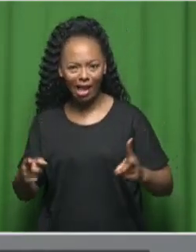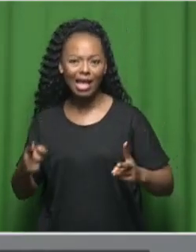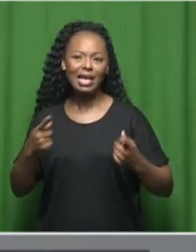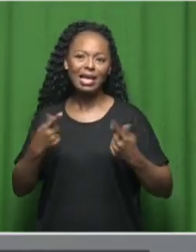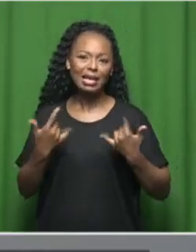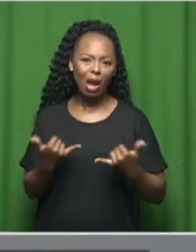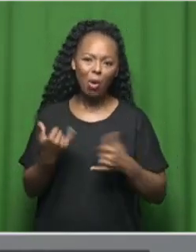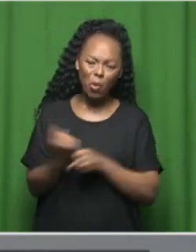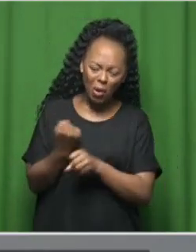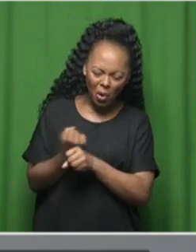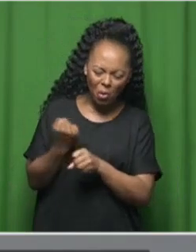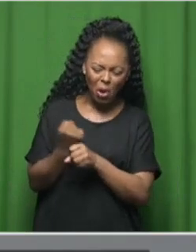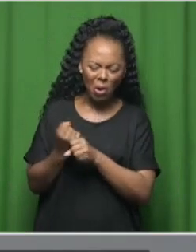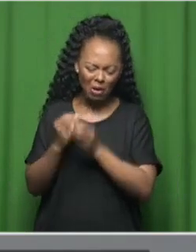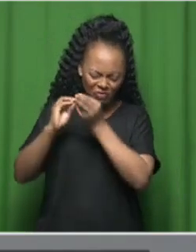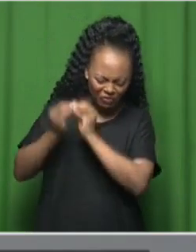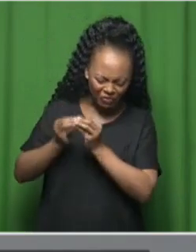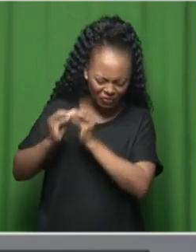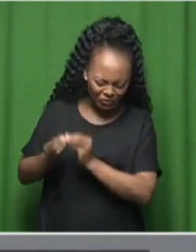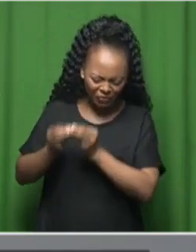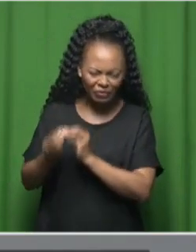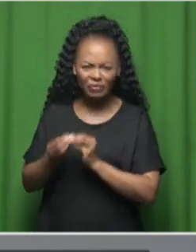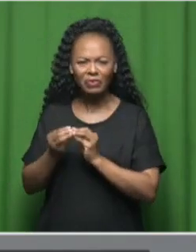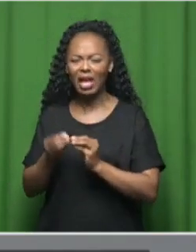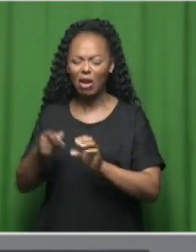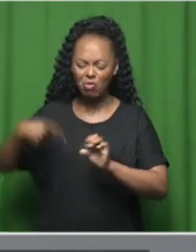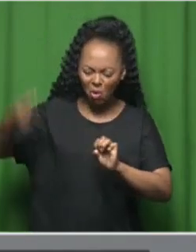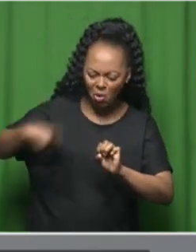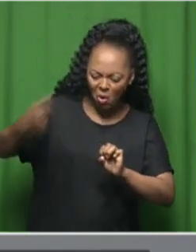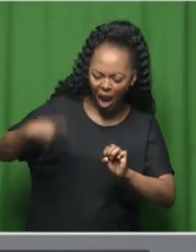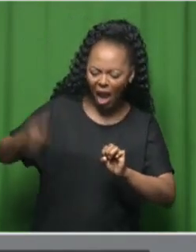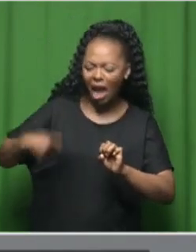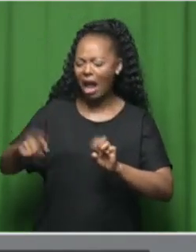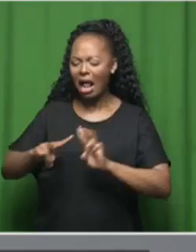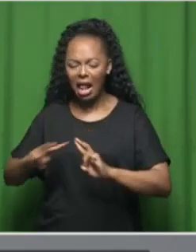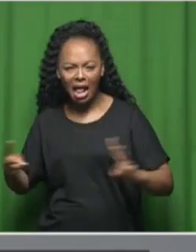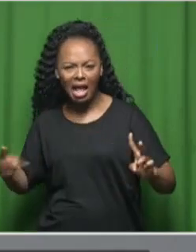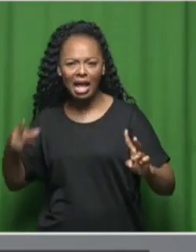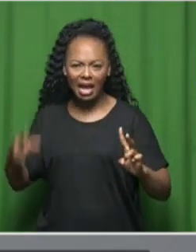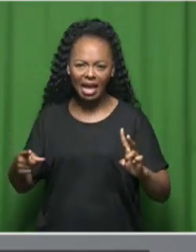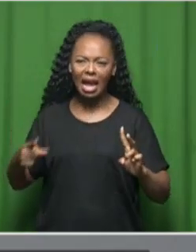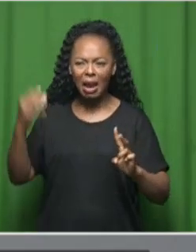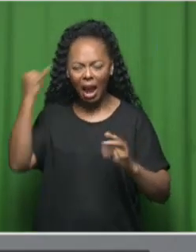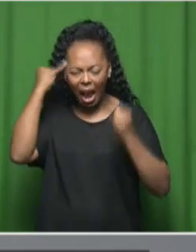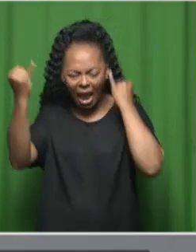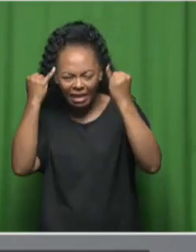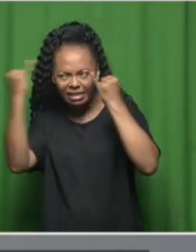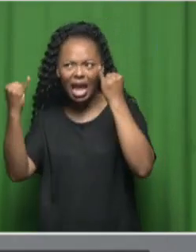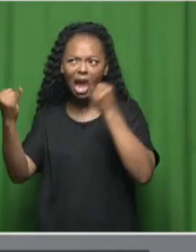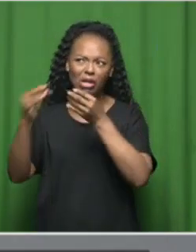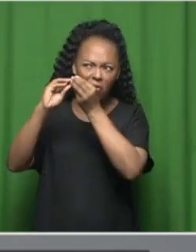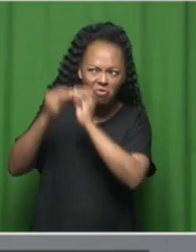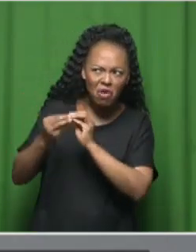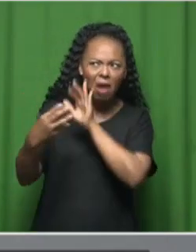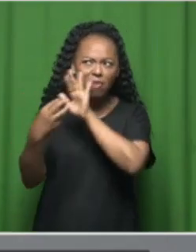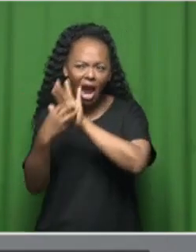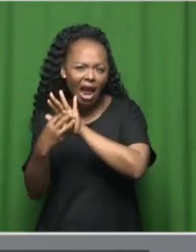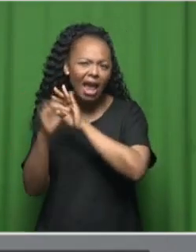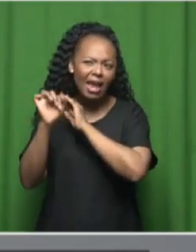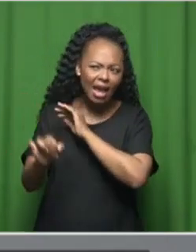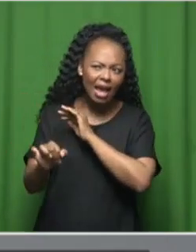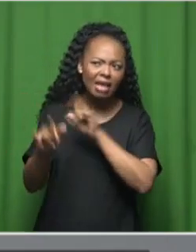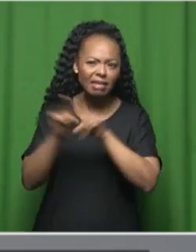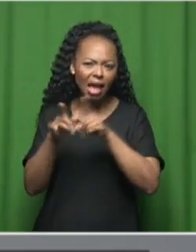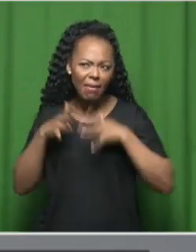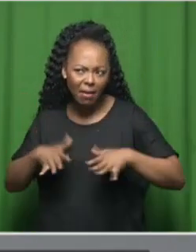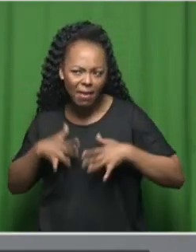not only as brands, but as authenticity of what they create and how hard they work to come up